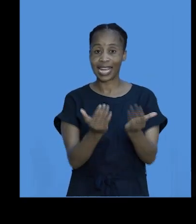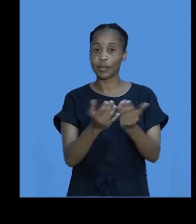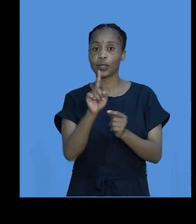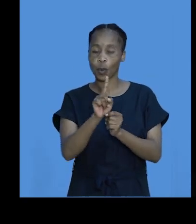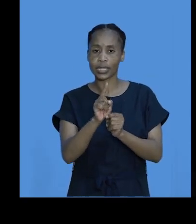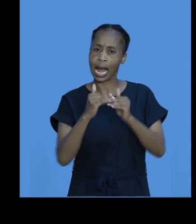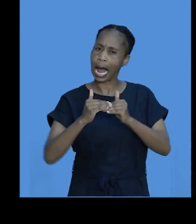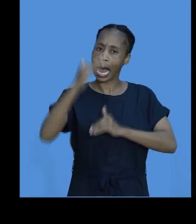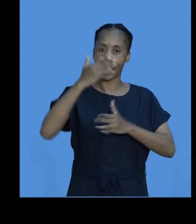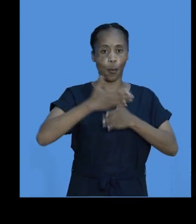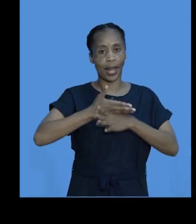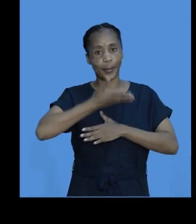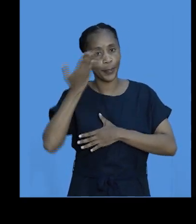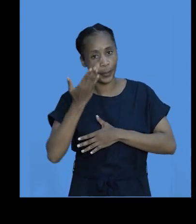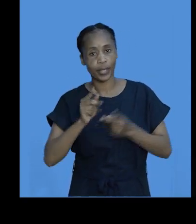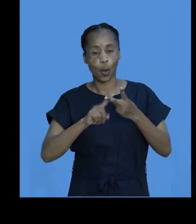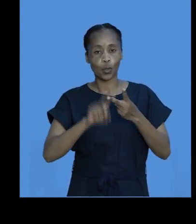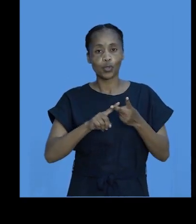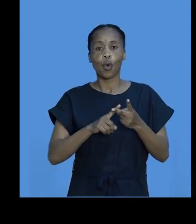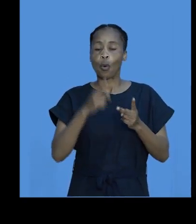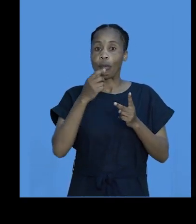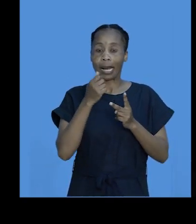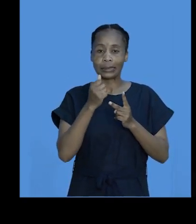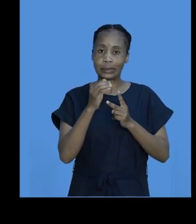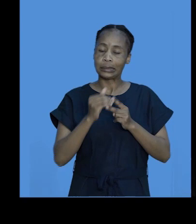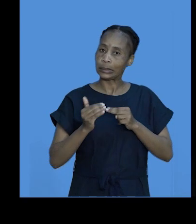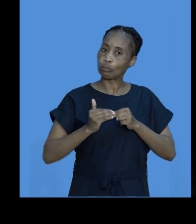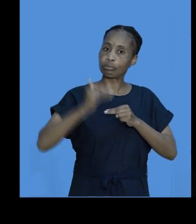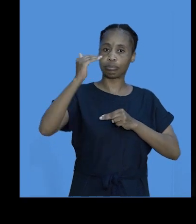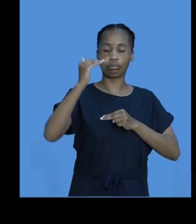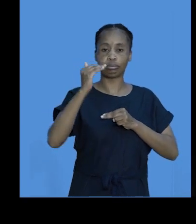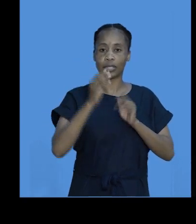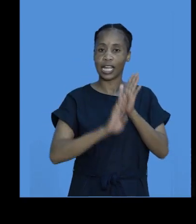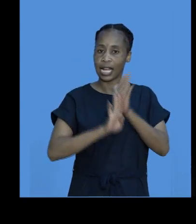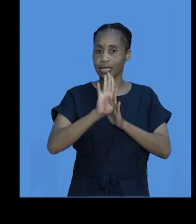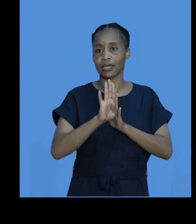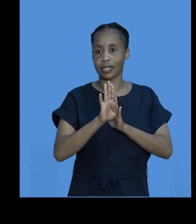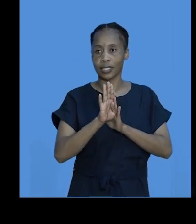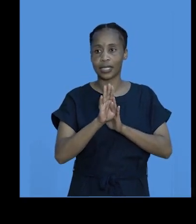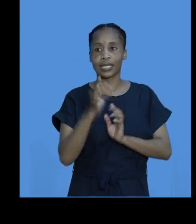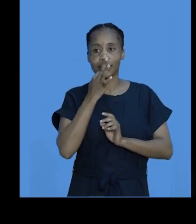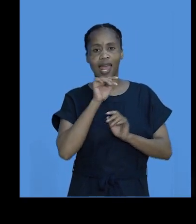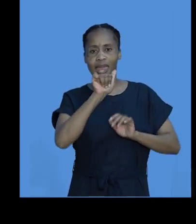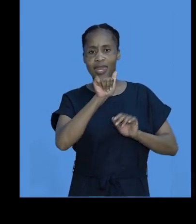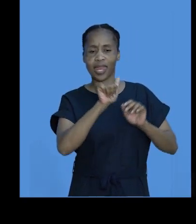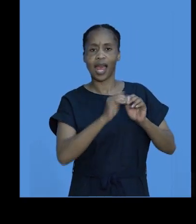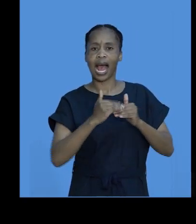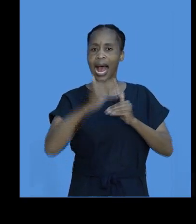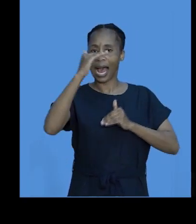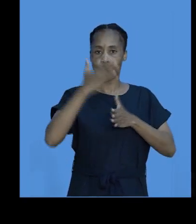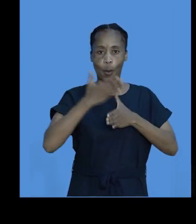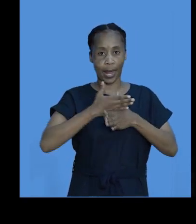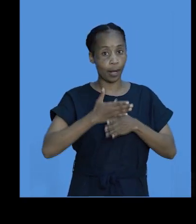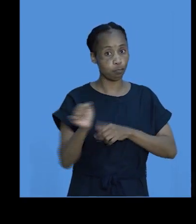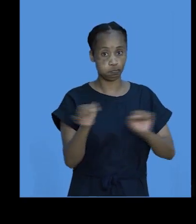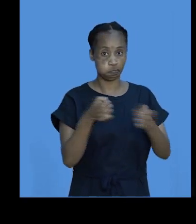high unemployment and also high inflation there. So let's look for A says high employment,